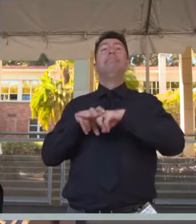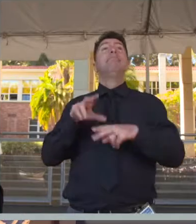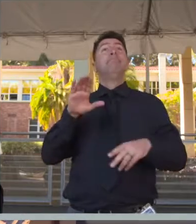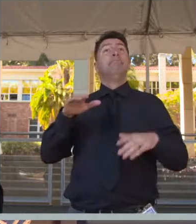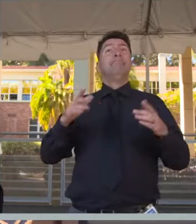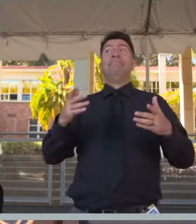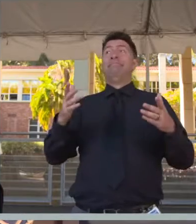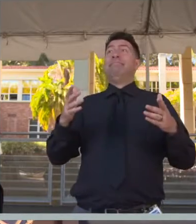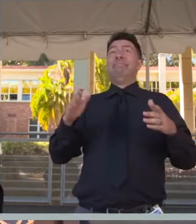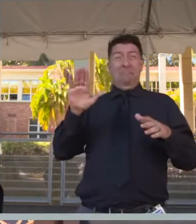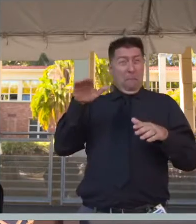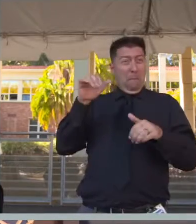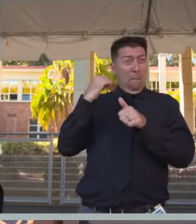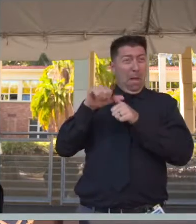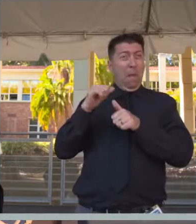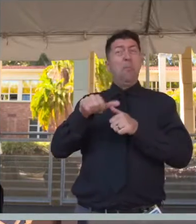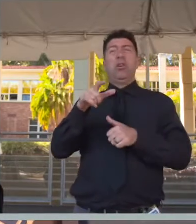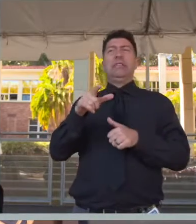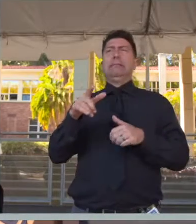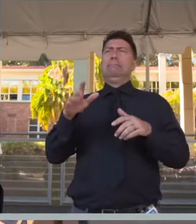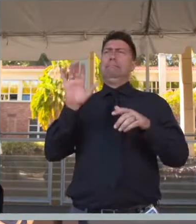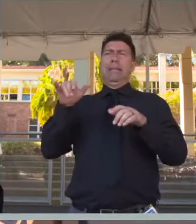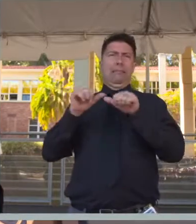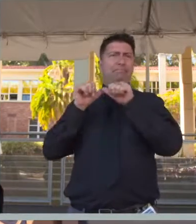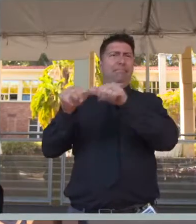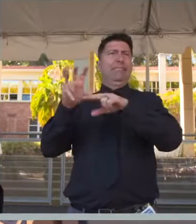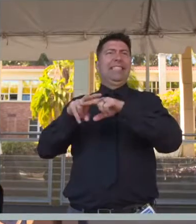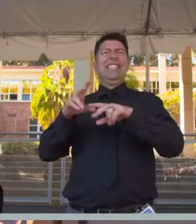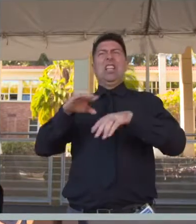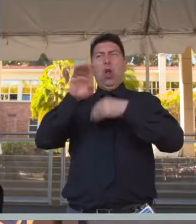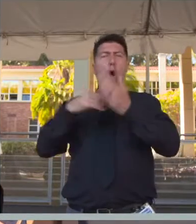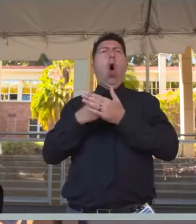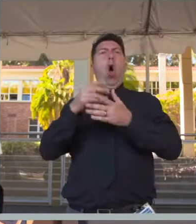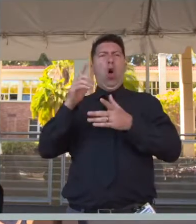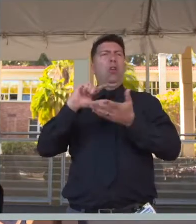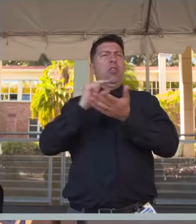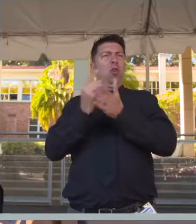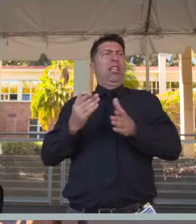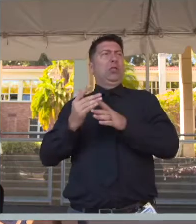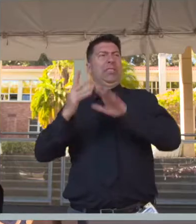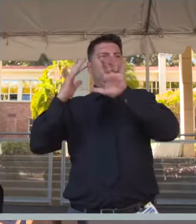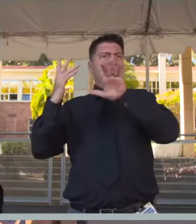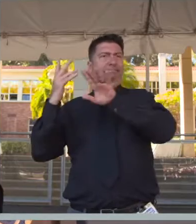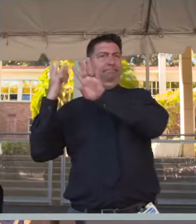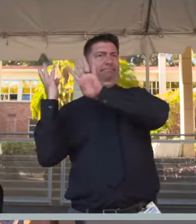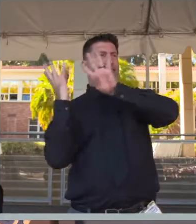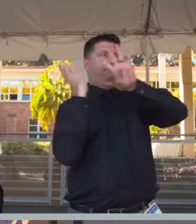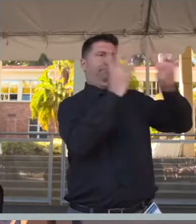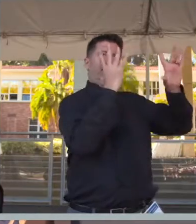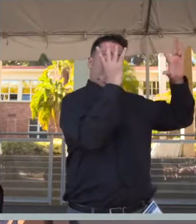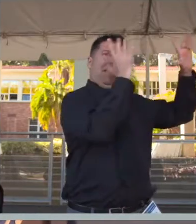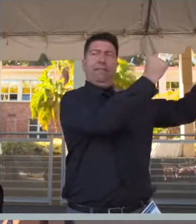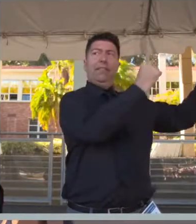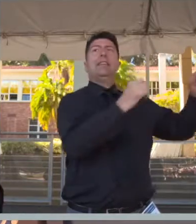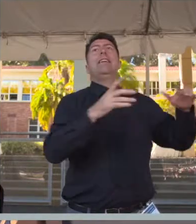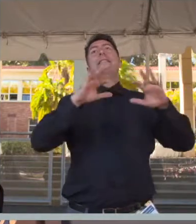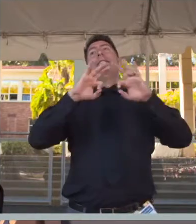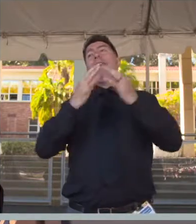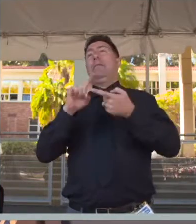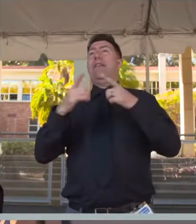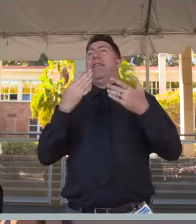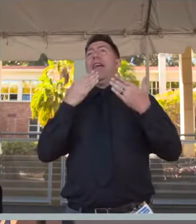Guests, please remember that you should remain seated until the graduates have exited the ceremony. Family and friends, we are grateful